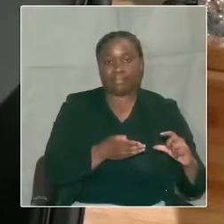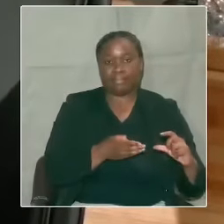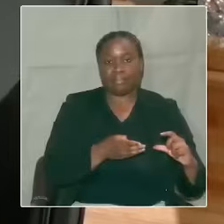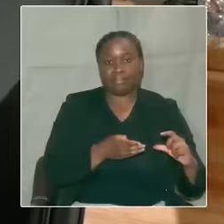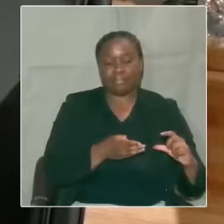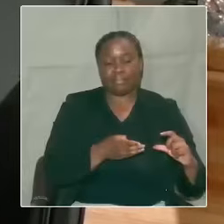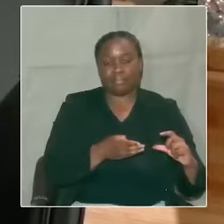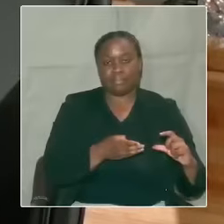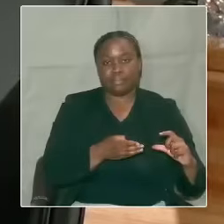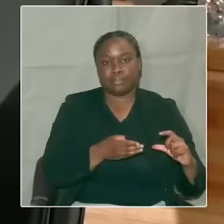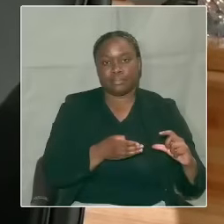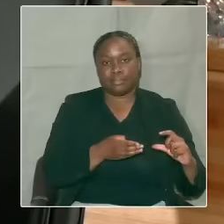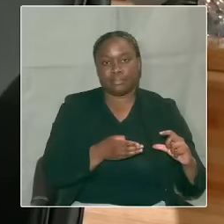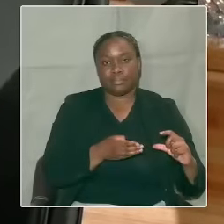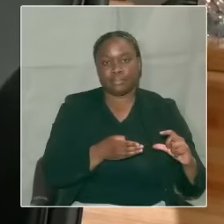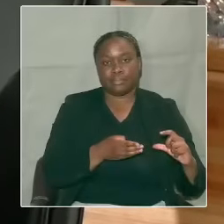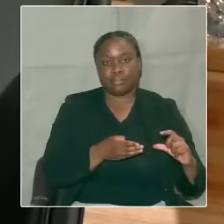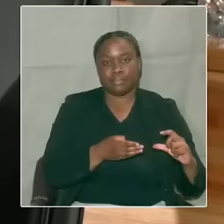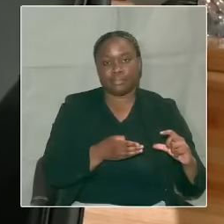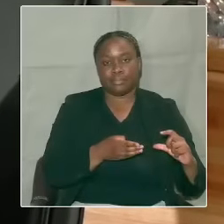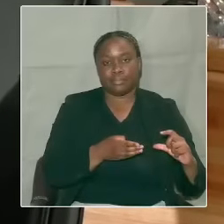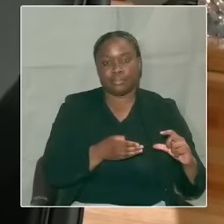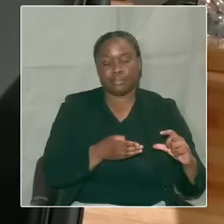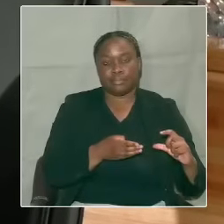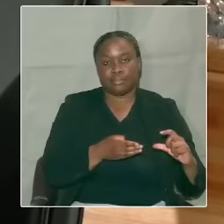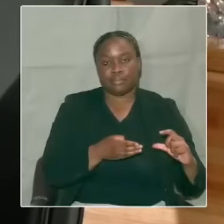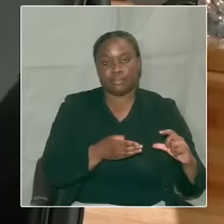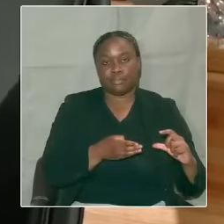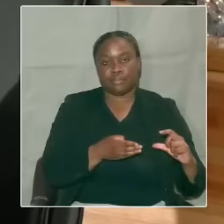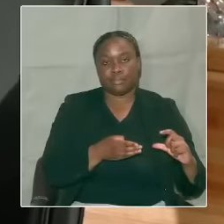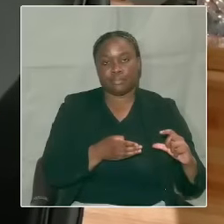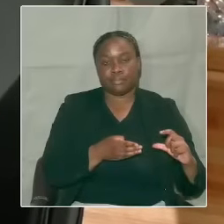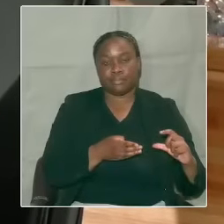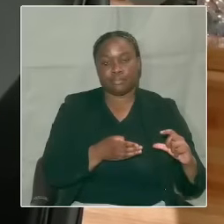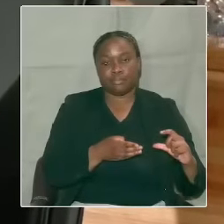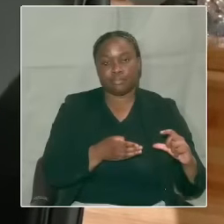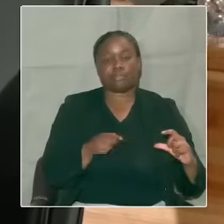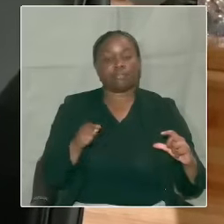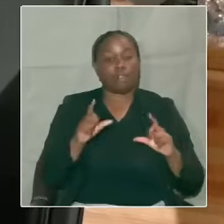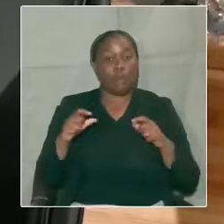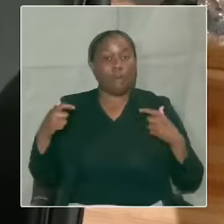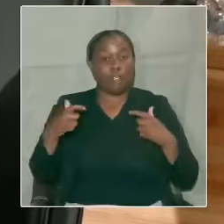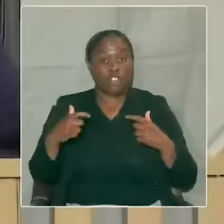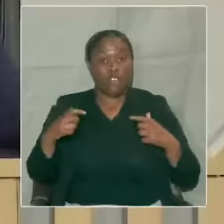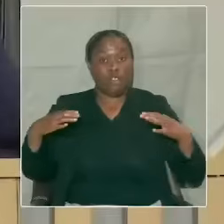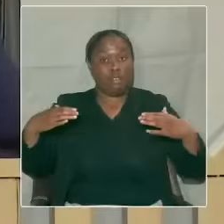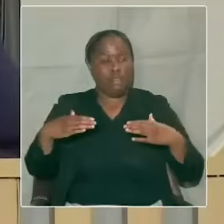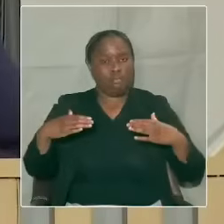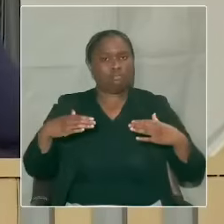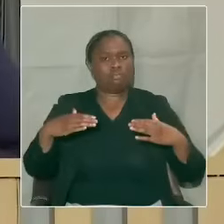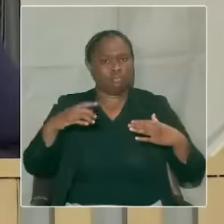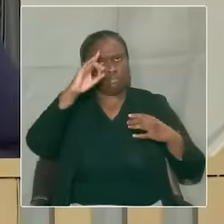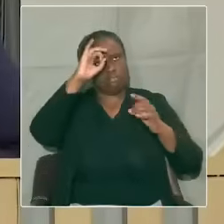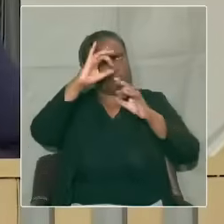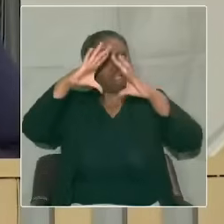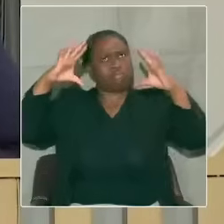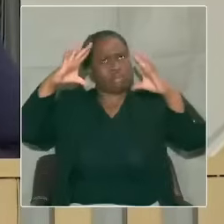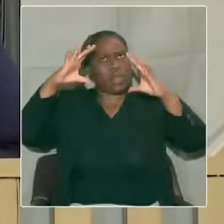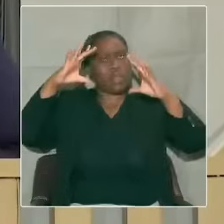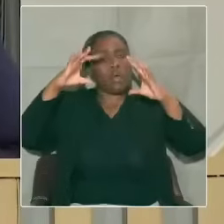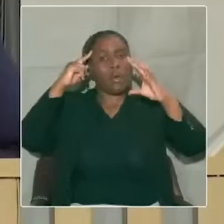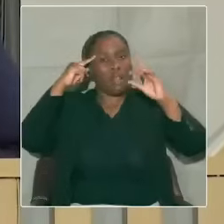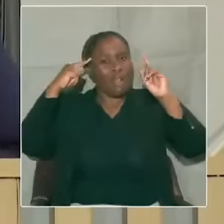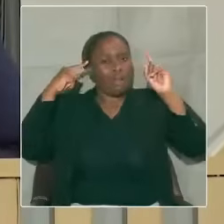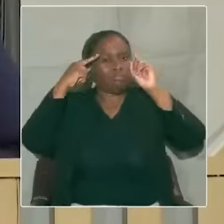one of the important aspects which you envisage that this commission will do, and